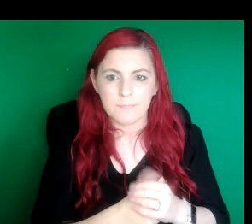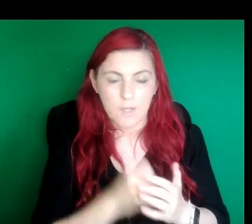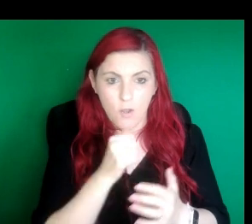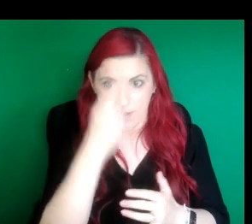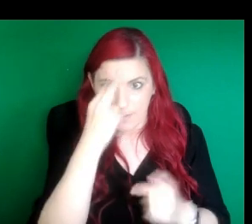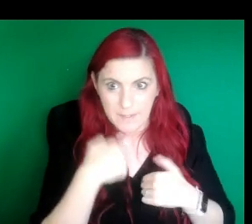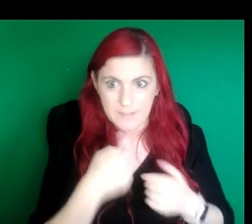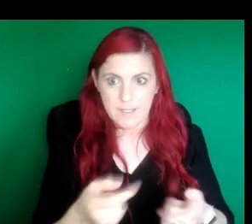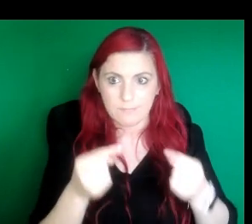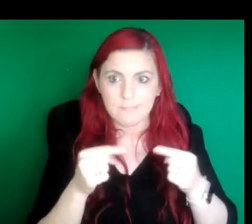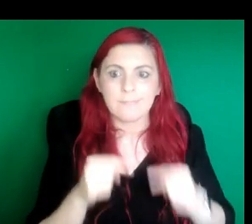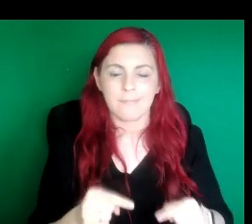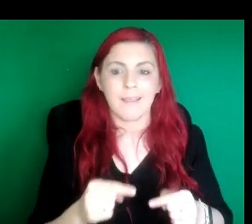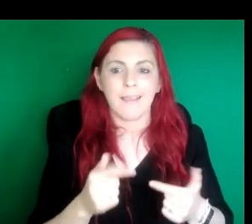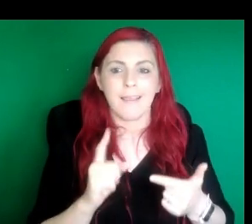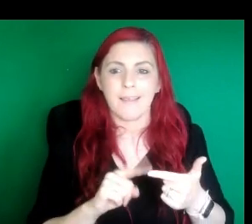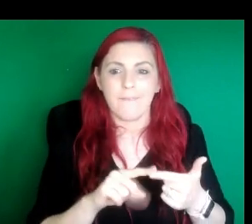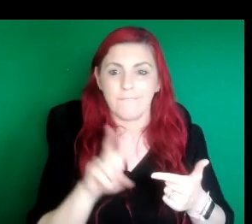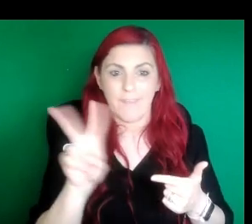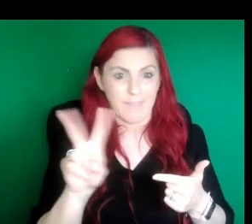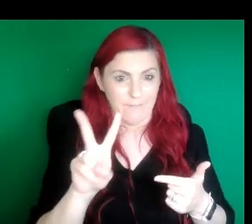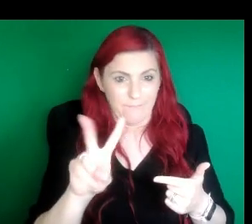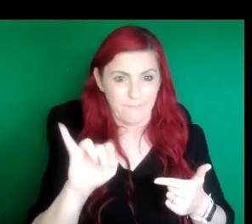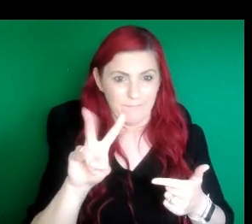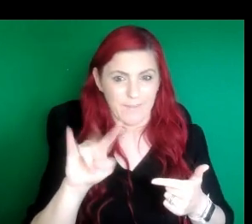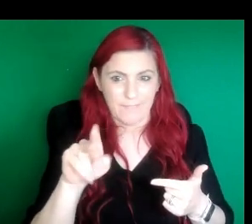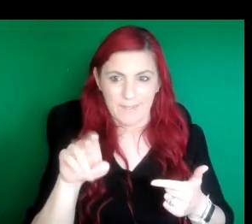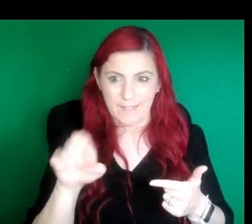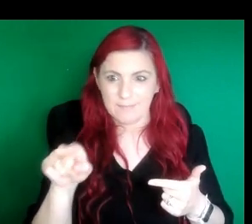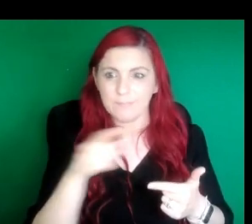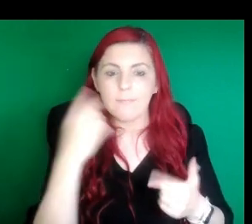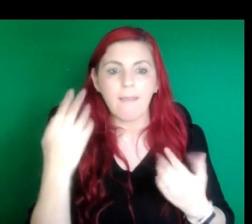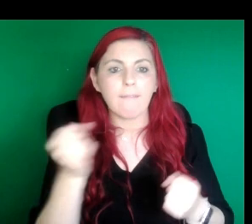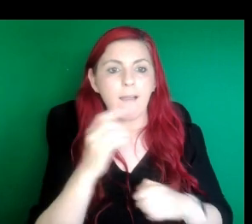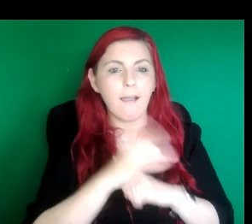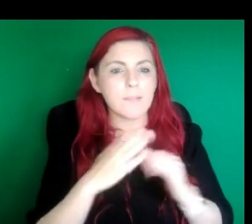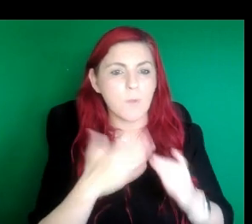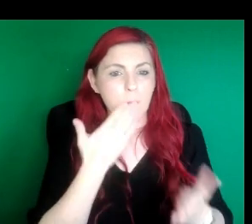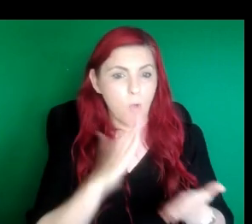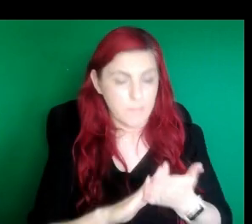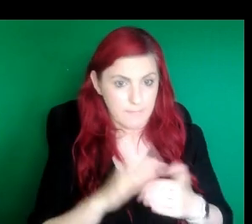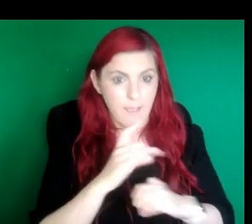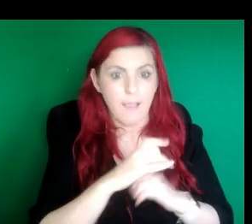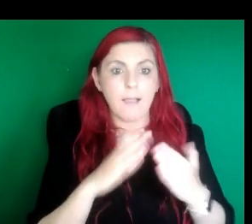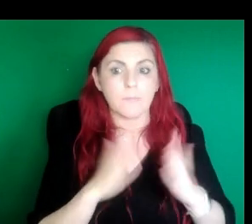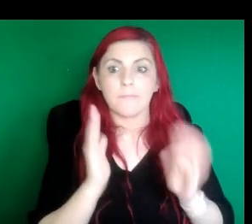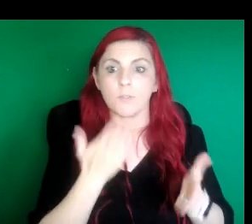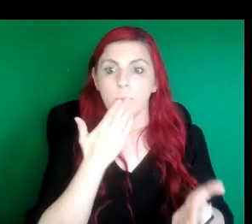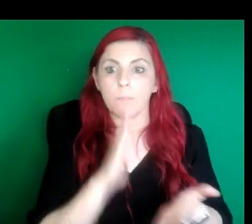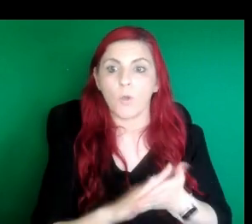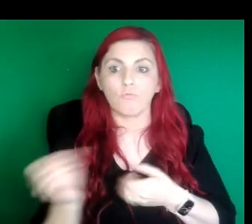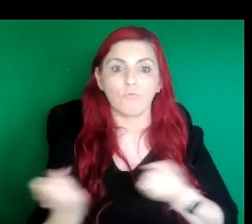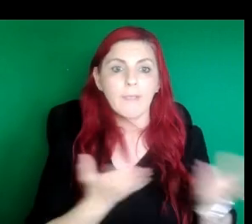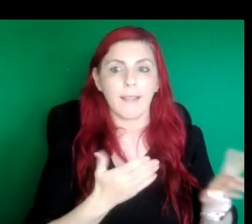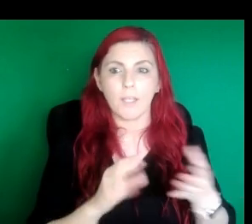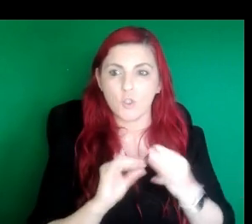so tragic, it would be funny that this person, she had a hospital appointment and the hospital had booked her a